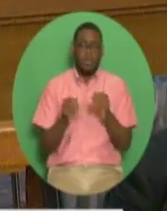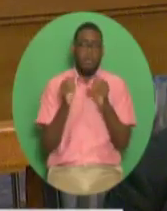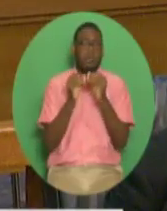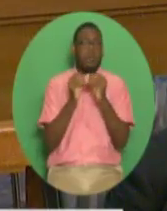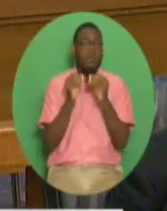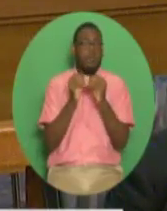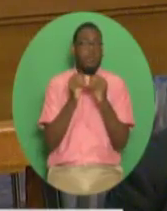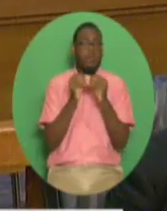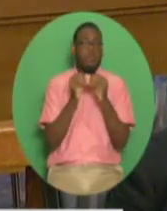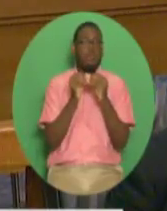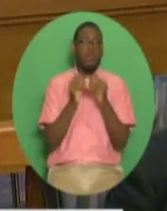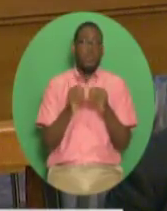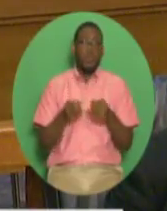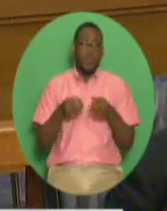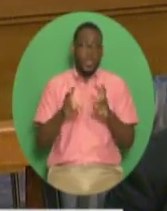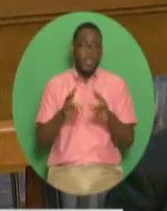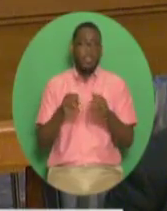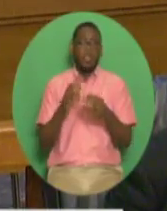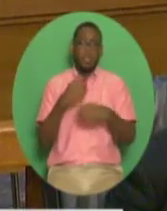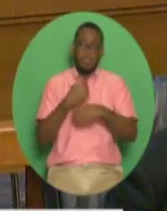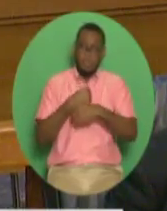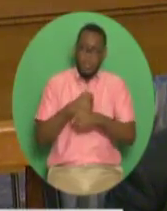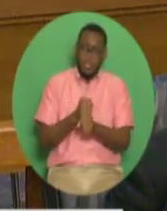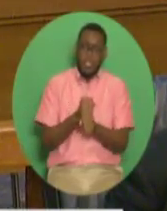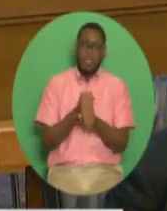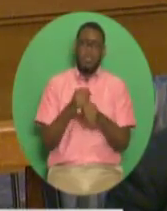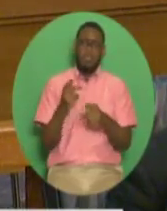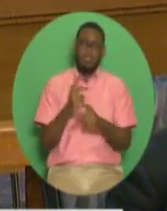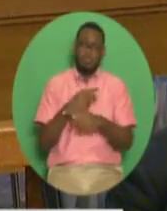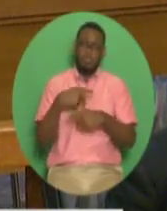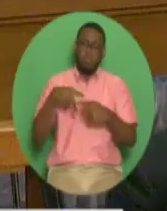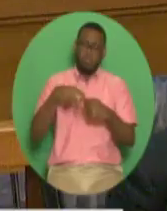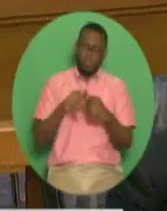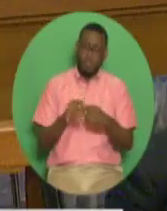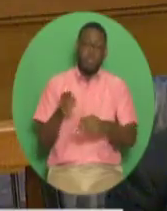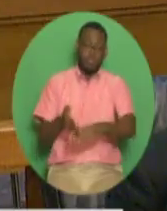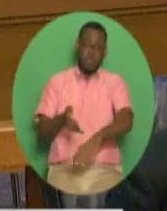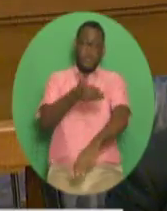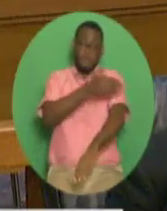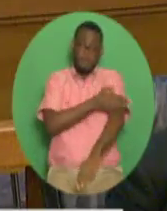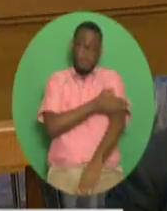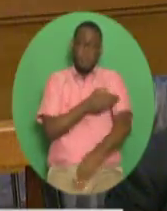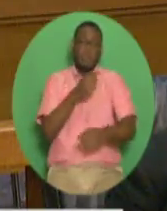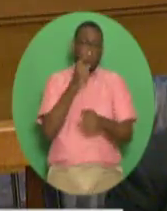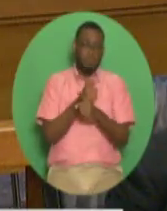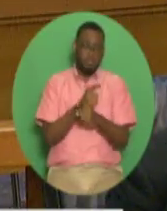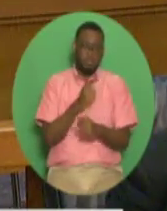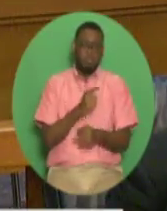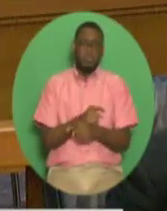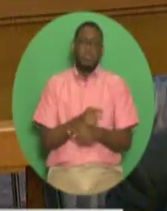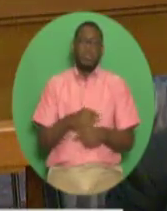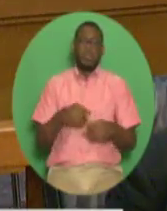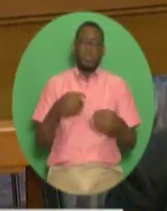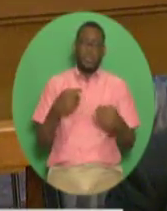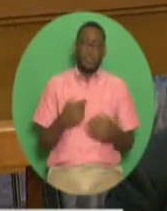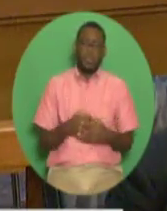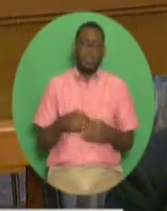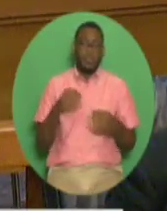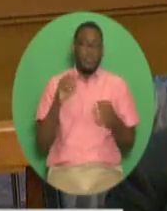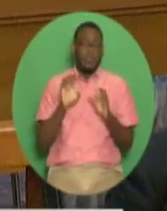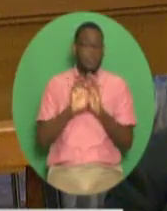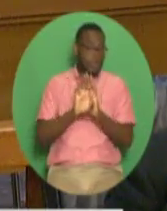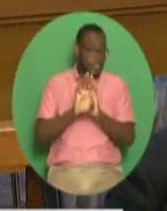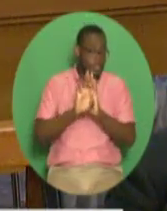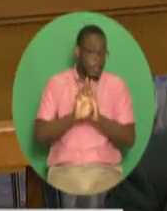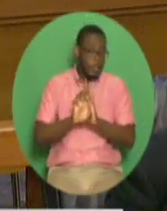issue, the ministry is collaborating with the Public Service Commission and the Service Commission's department in a major initiative to